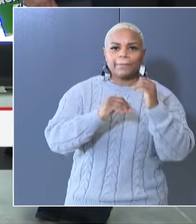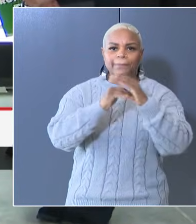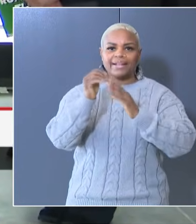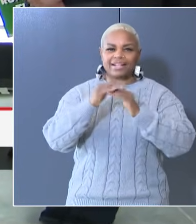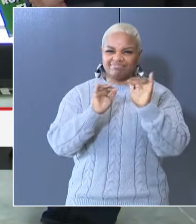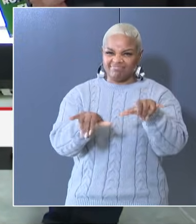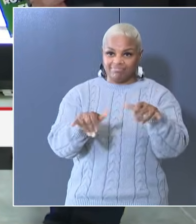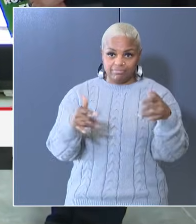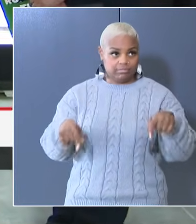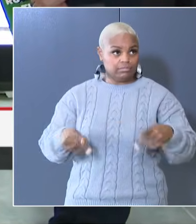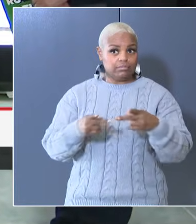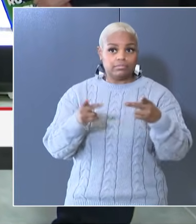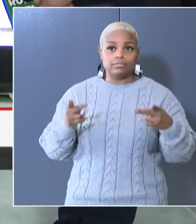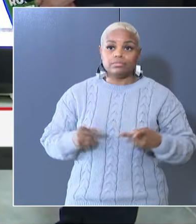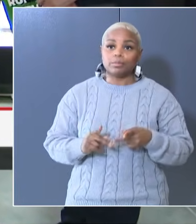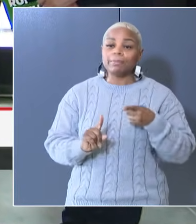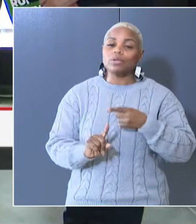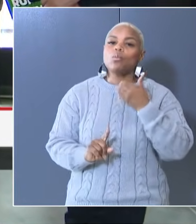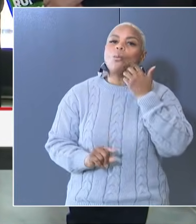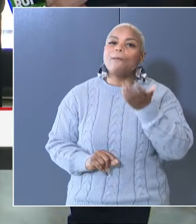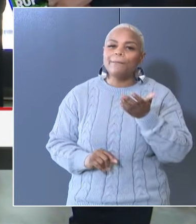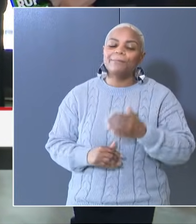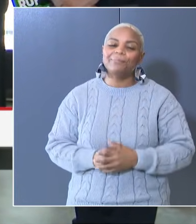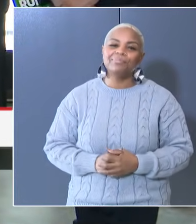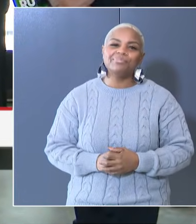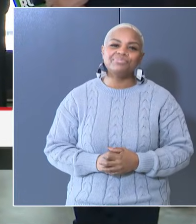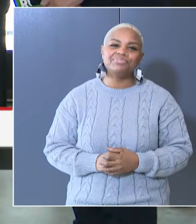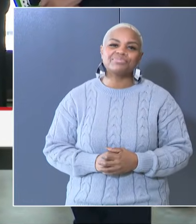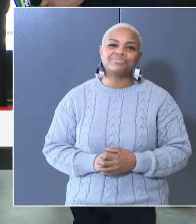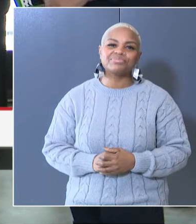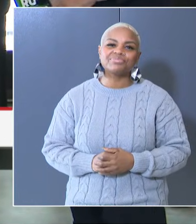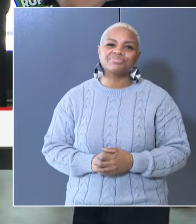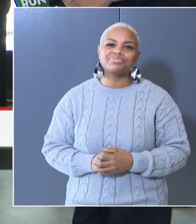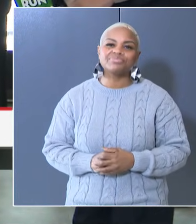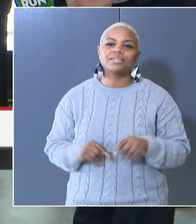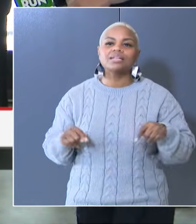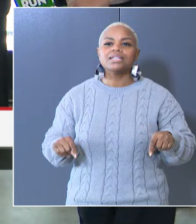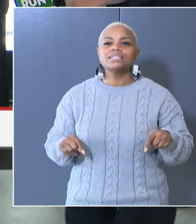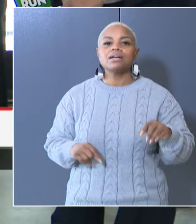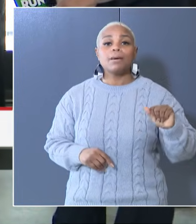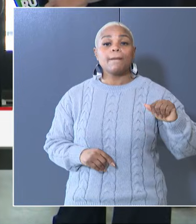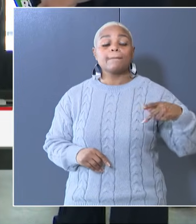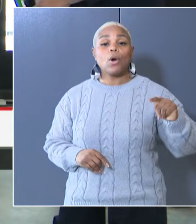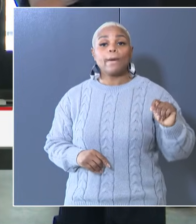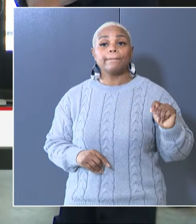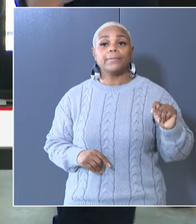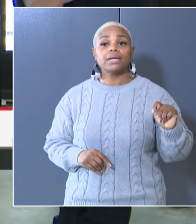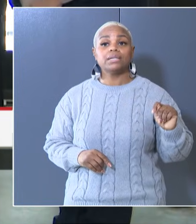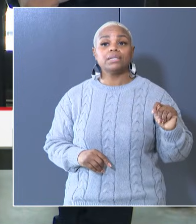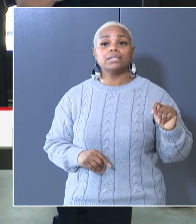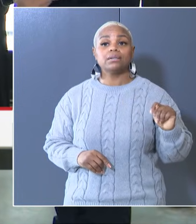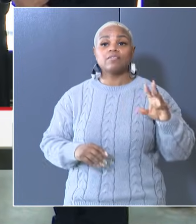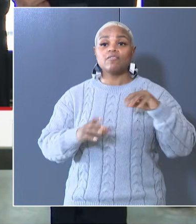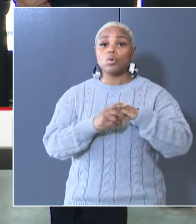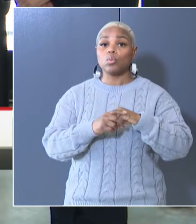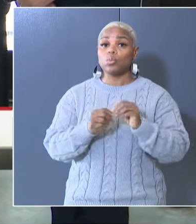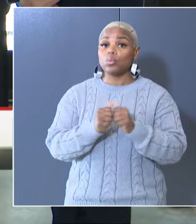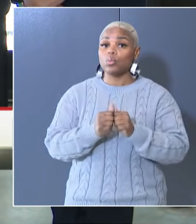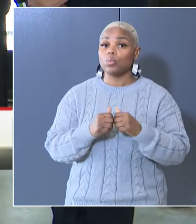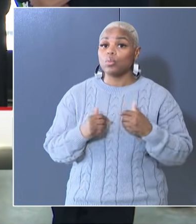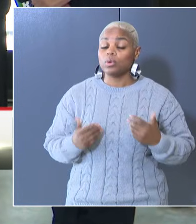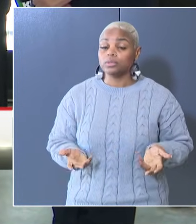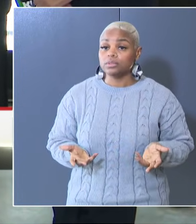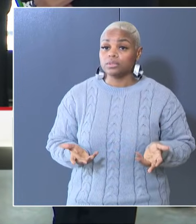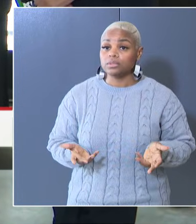complex. And these affordable homes are housed within one of the first net zero mixed use buildings in DC, as we heard from our mayor, developed